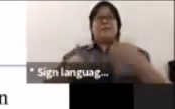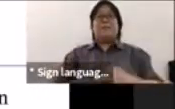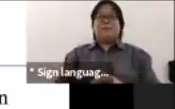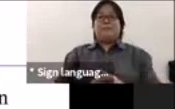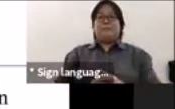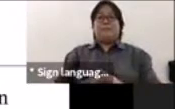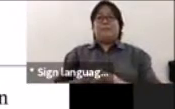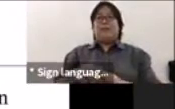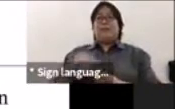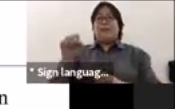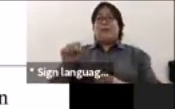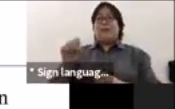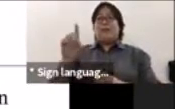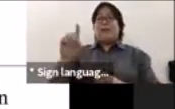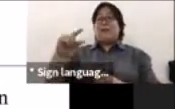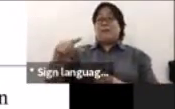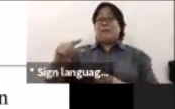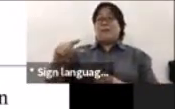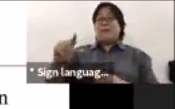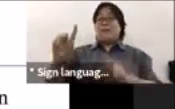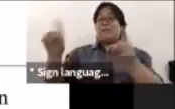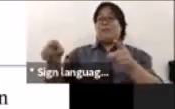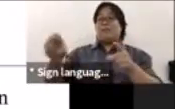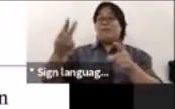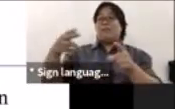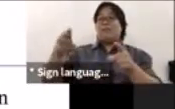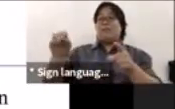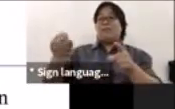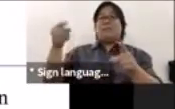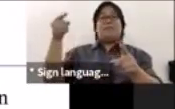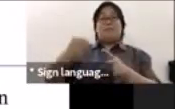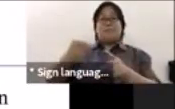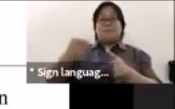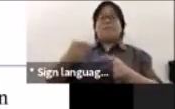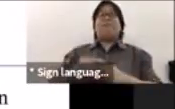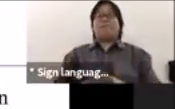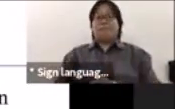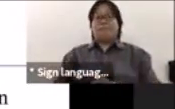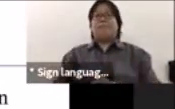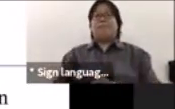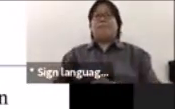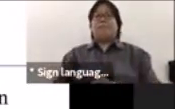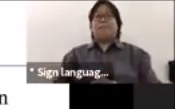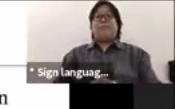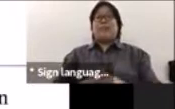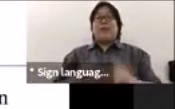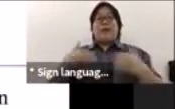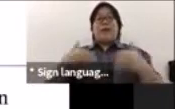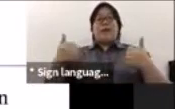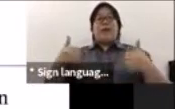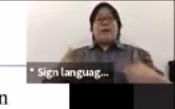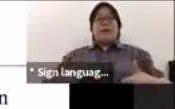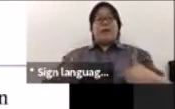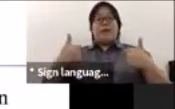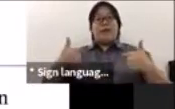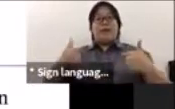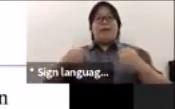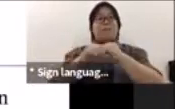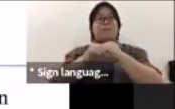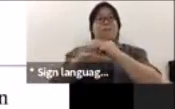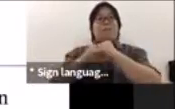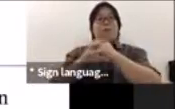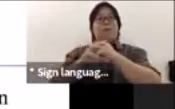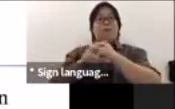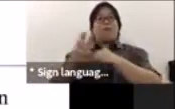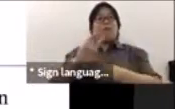also WHO mentioned in Sustainable Development Goal 3 that healthy lives and promoting well-being